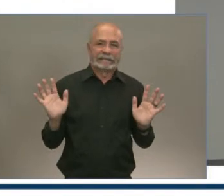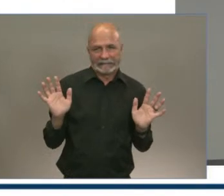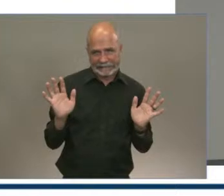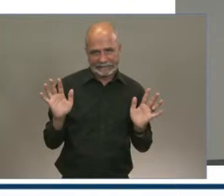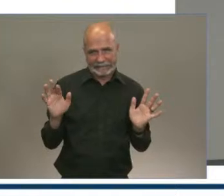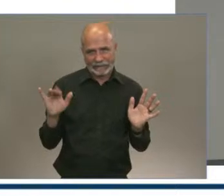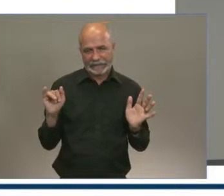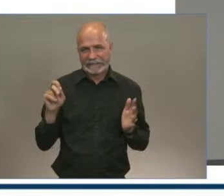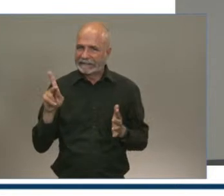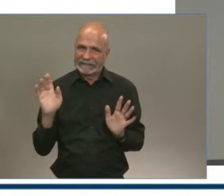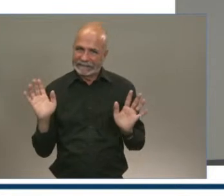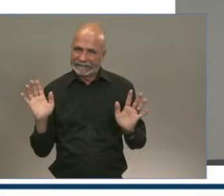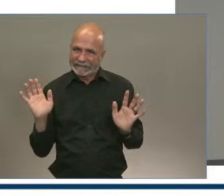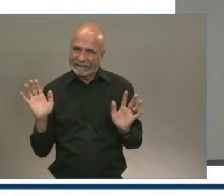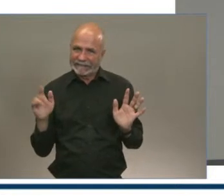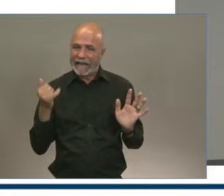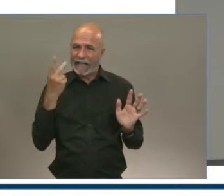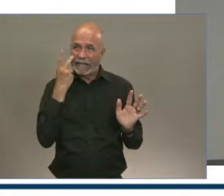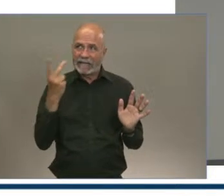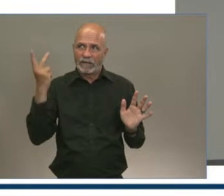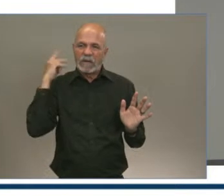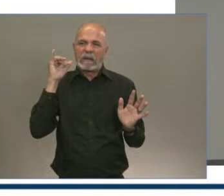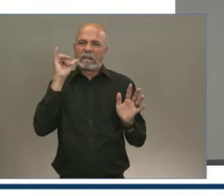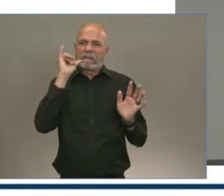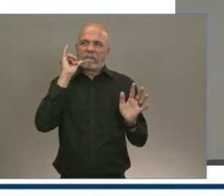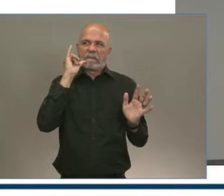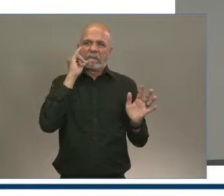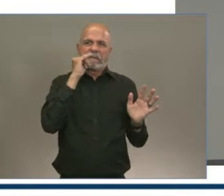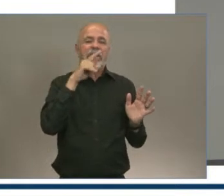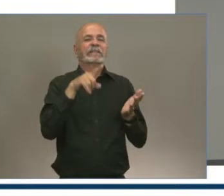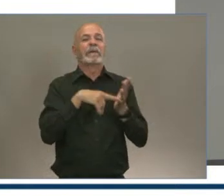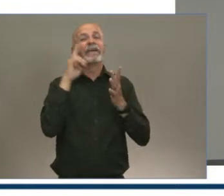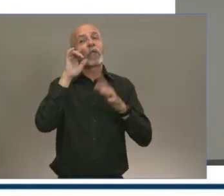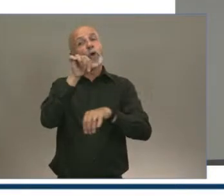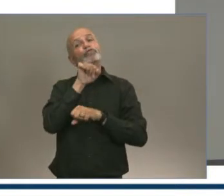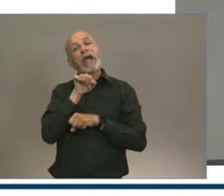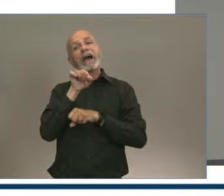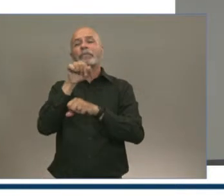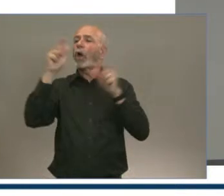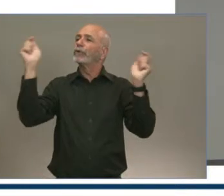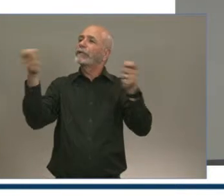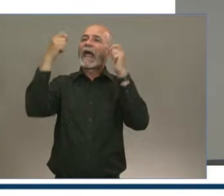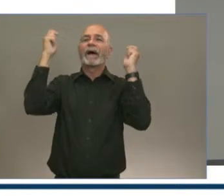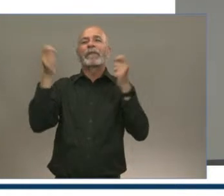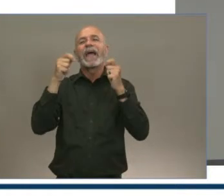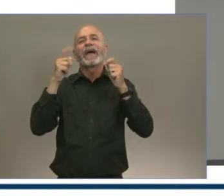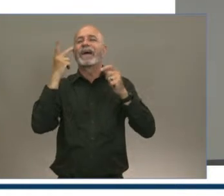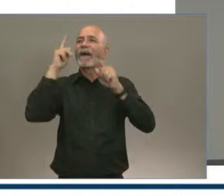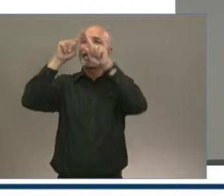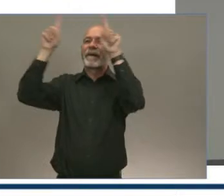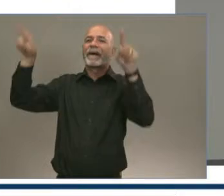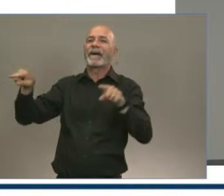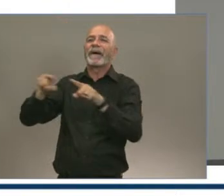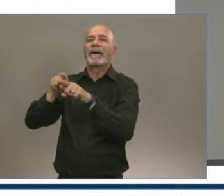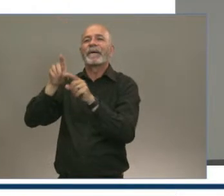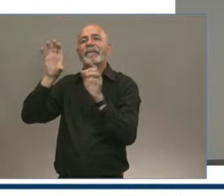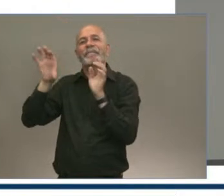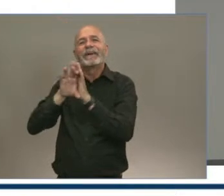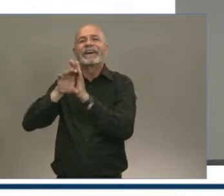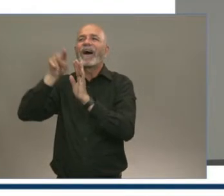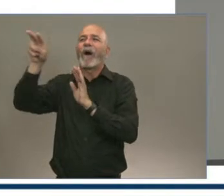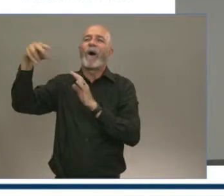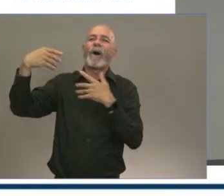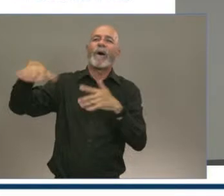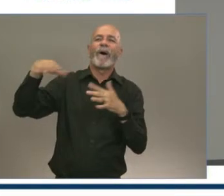some of the so-called drive-in ceremonies last year. That's why I mentioned the drive past, where you